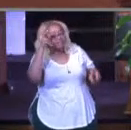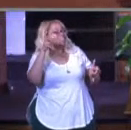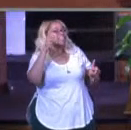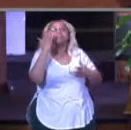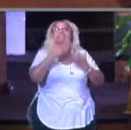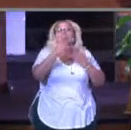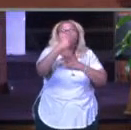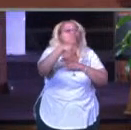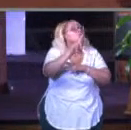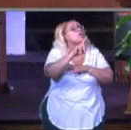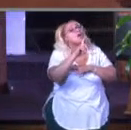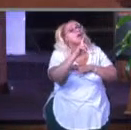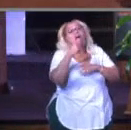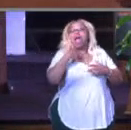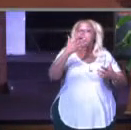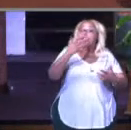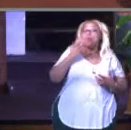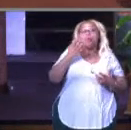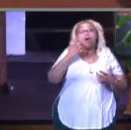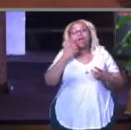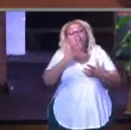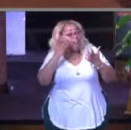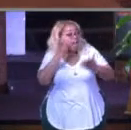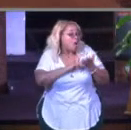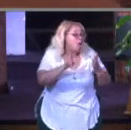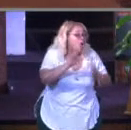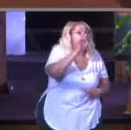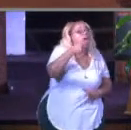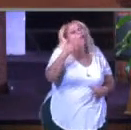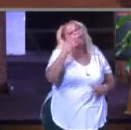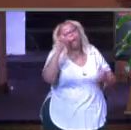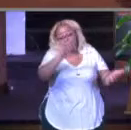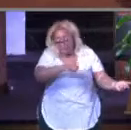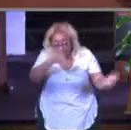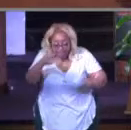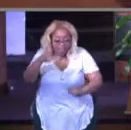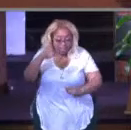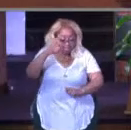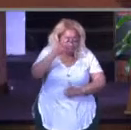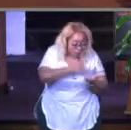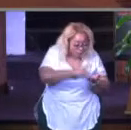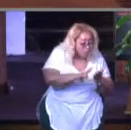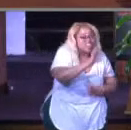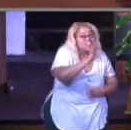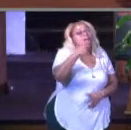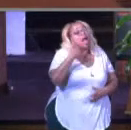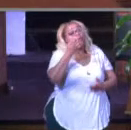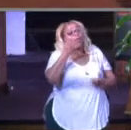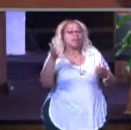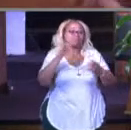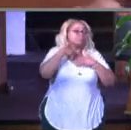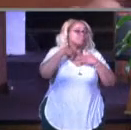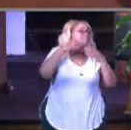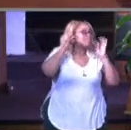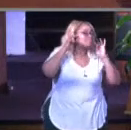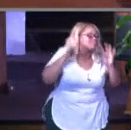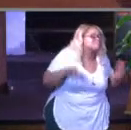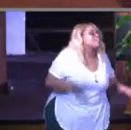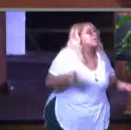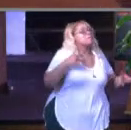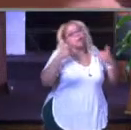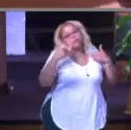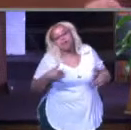And there's some people, they say, I want so much Holy Ghost, I want to be baptized in the Holy Ghost. I want Holy Ghost coming out of my